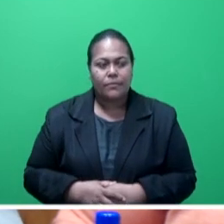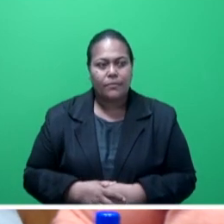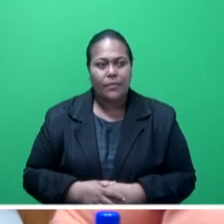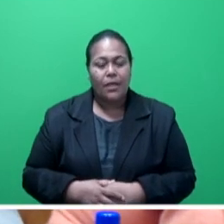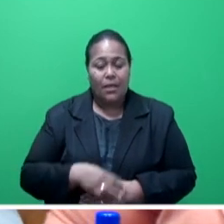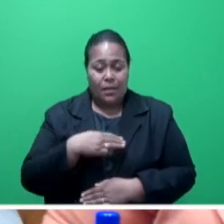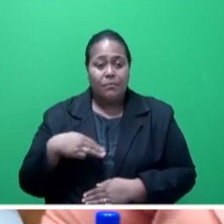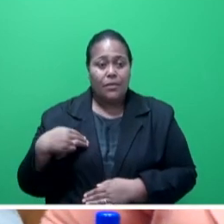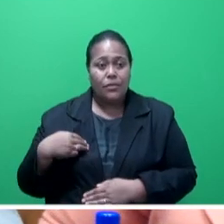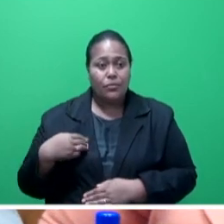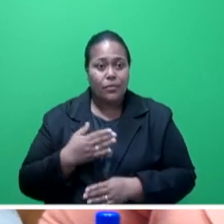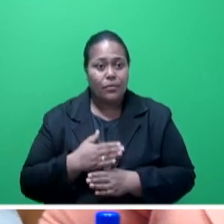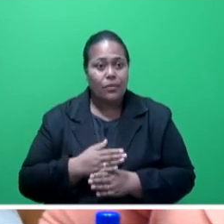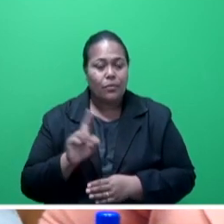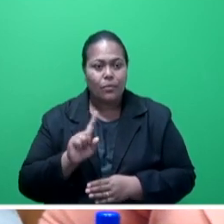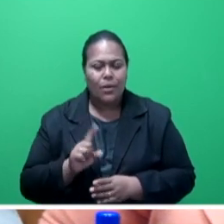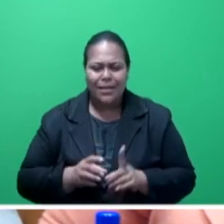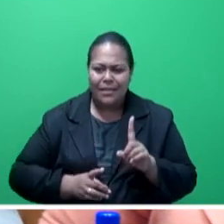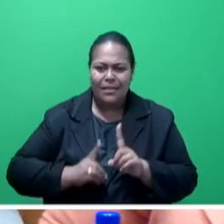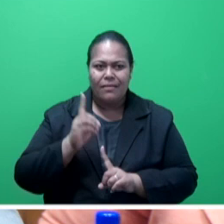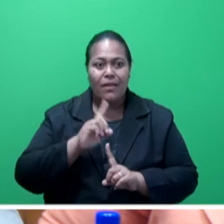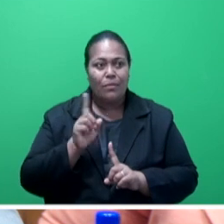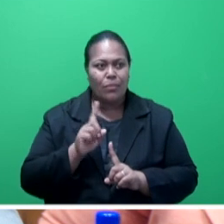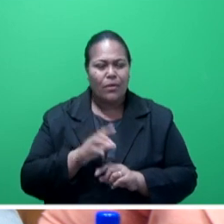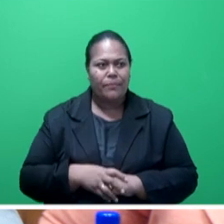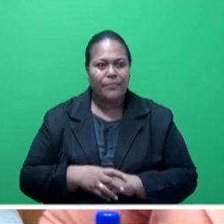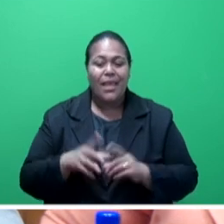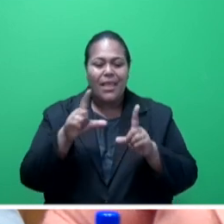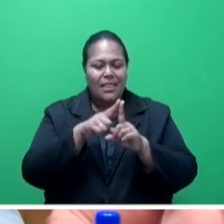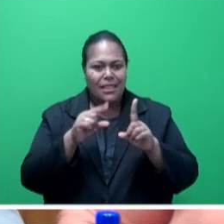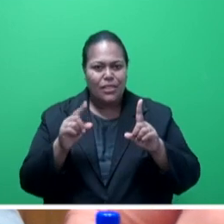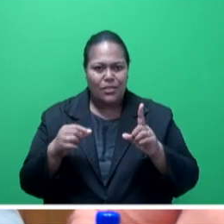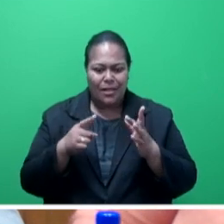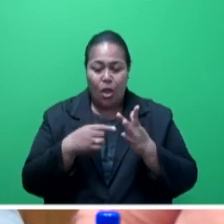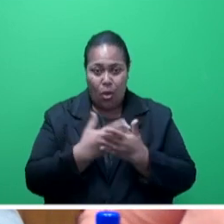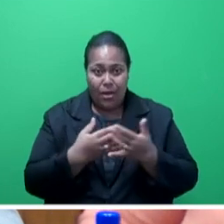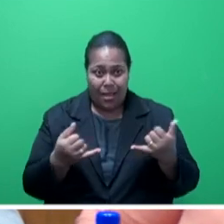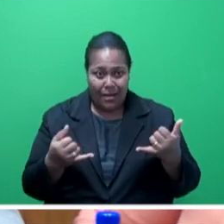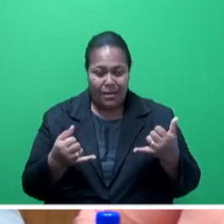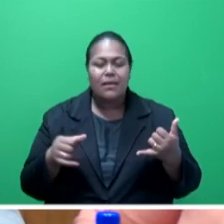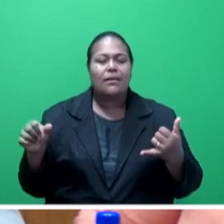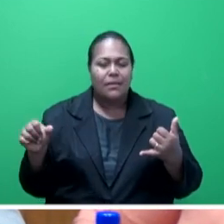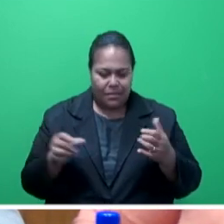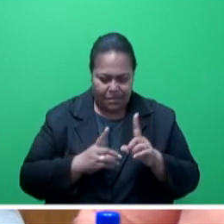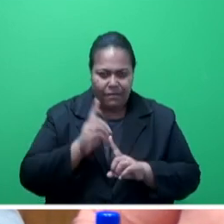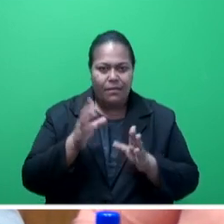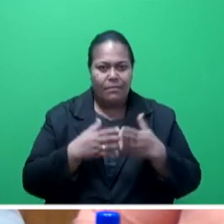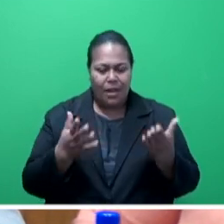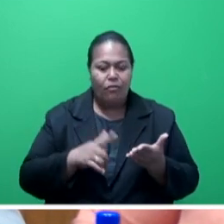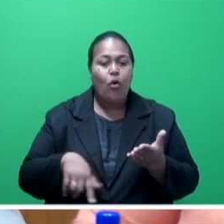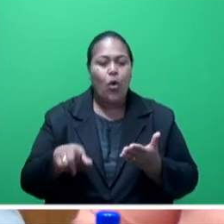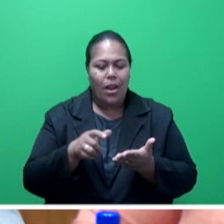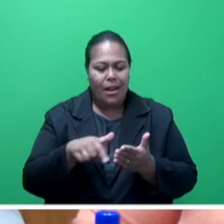pursuing include, first, the development of a leased digital platform that is supported by the digitization of lease records.